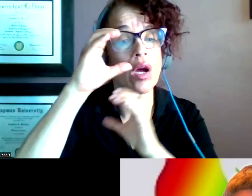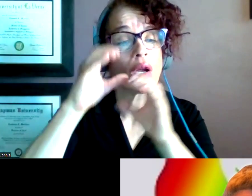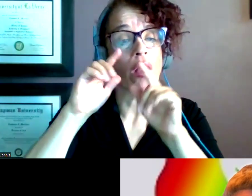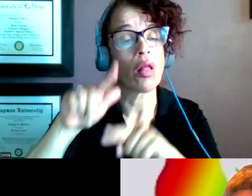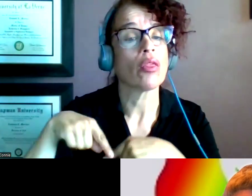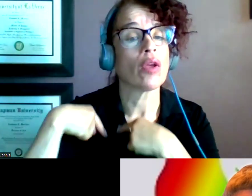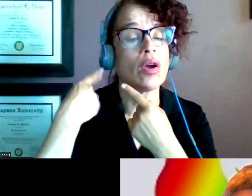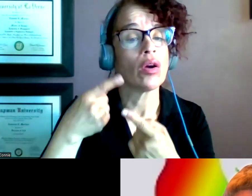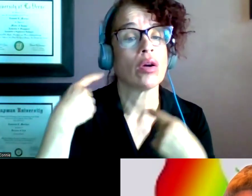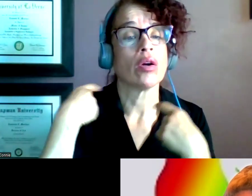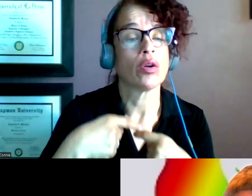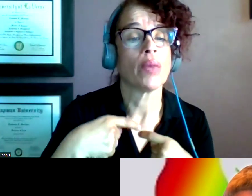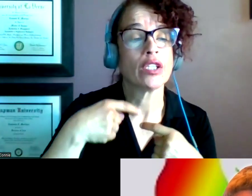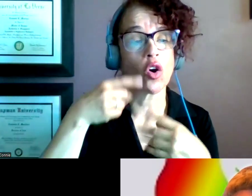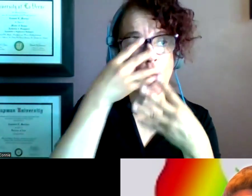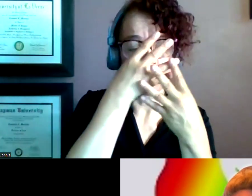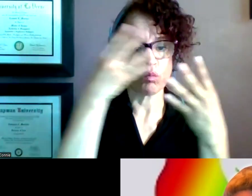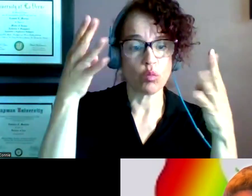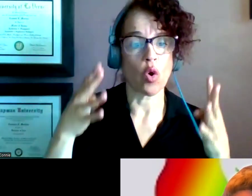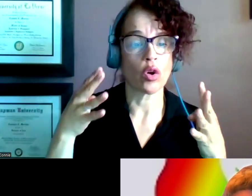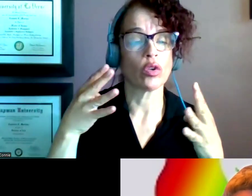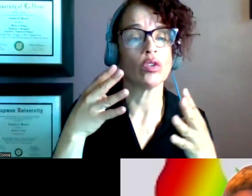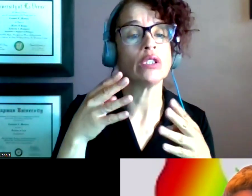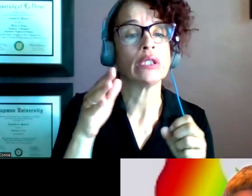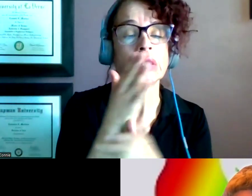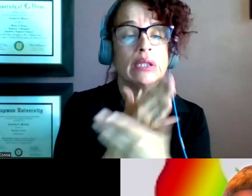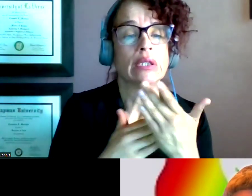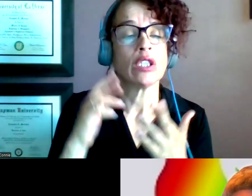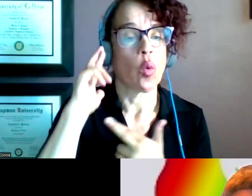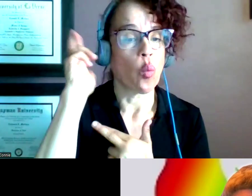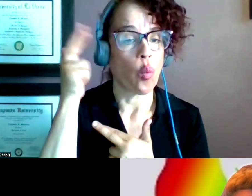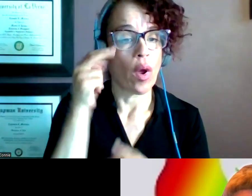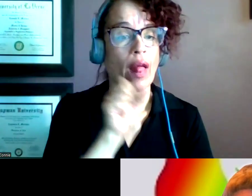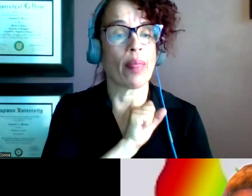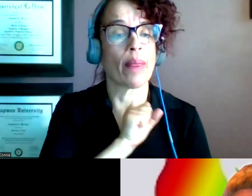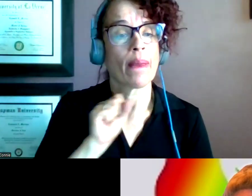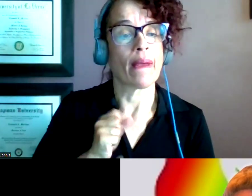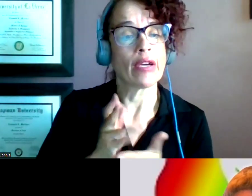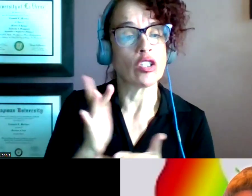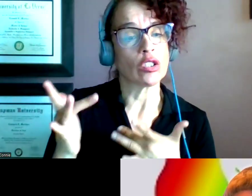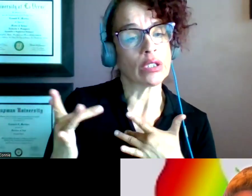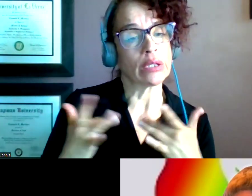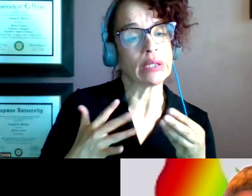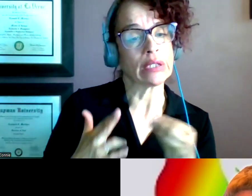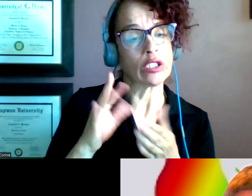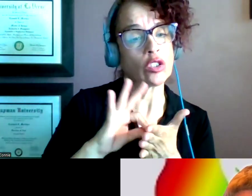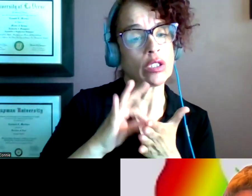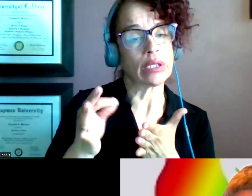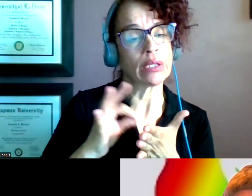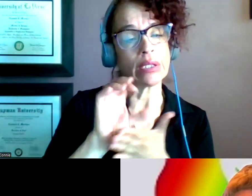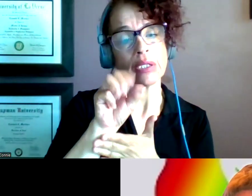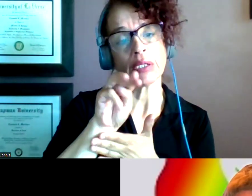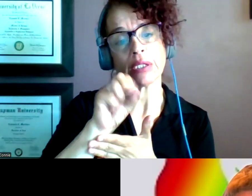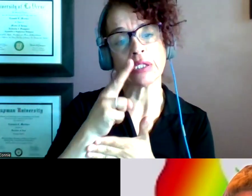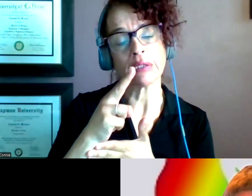the US-Mexico border. While a handful of Republican senators have verbalized concern about the cuts to Medicaid and SNAP being